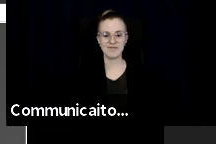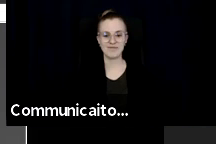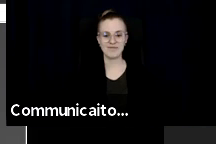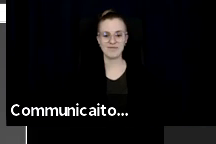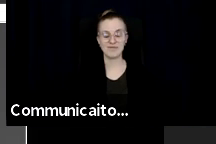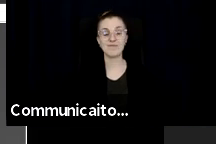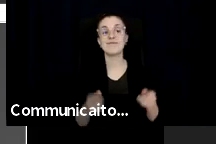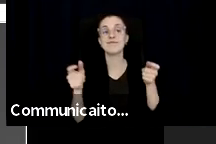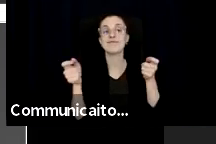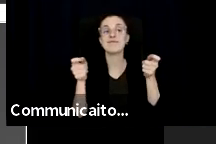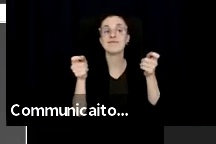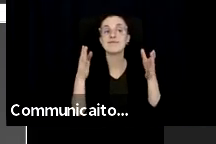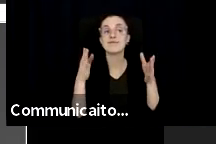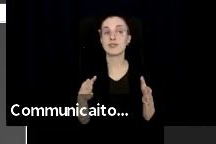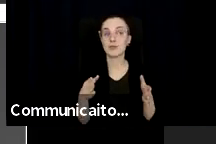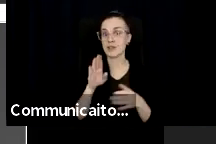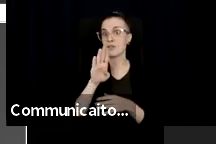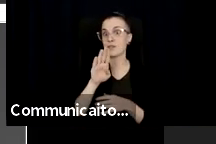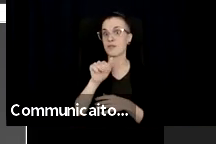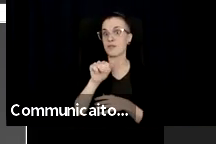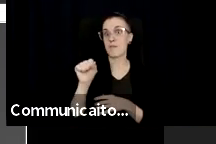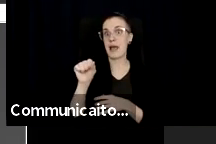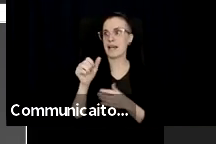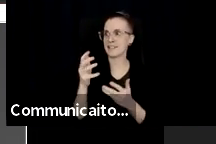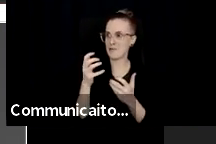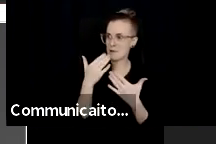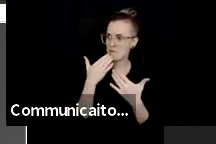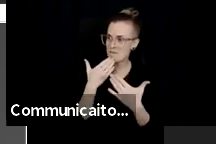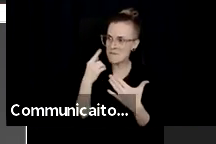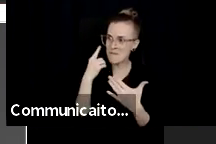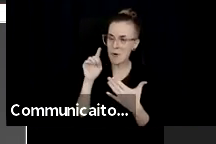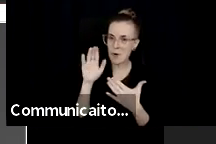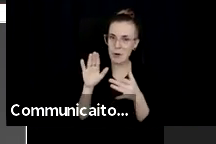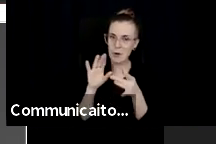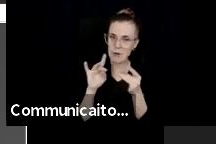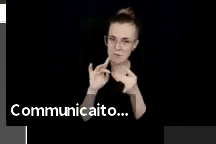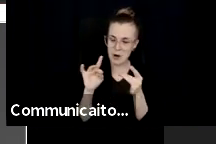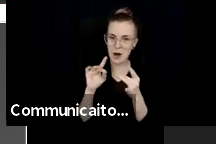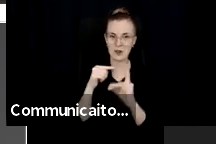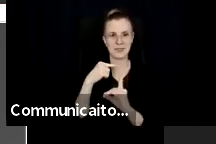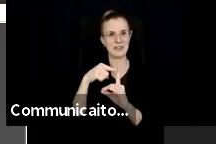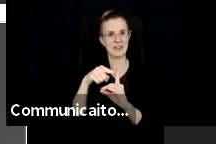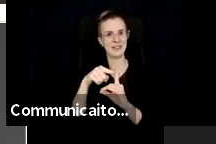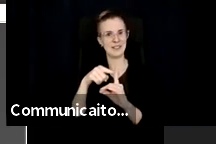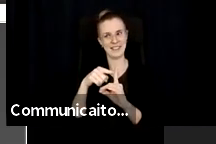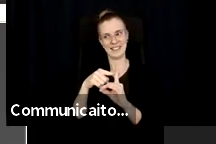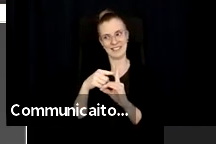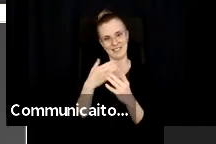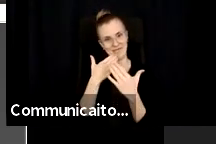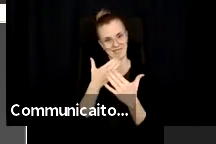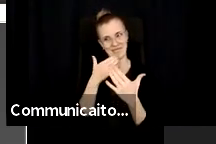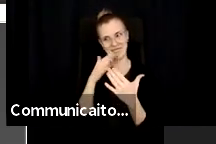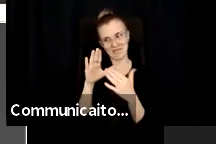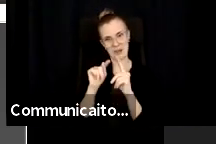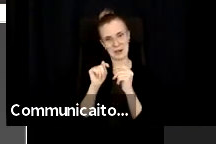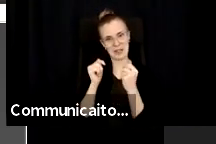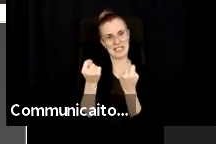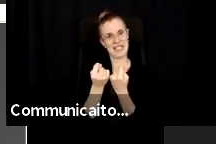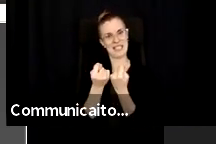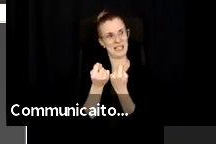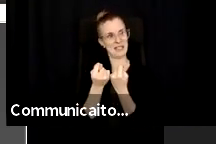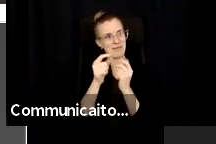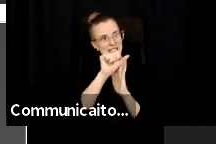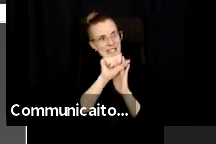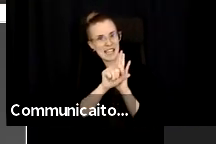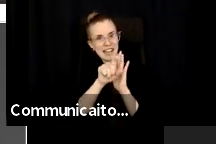Director Bass, I want to thank you for those remarks, and most of all to thank you for lending your team to the state of Texas for leading the